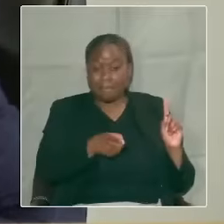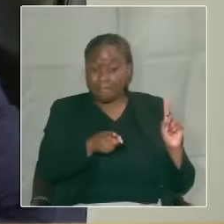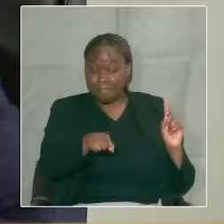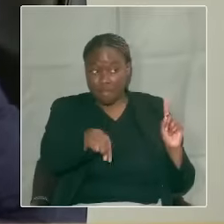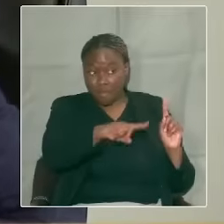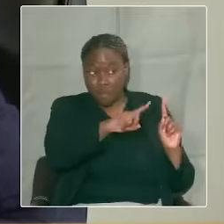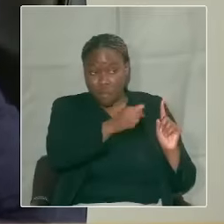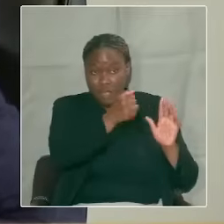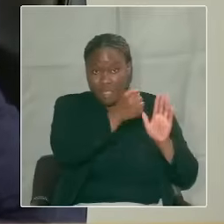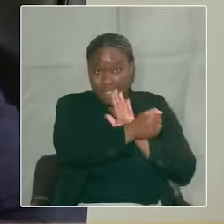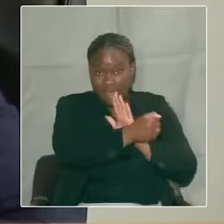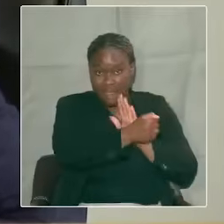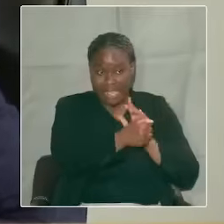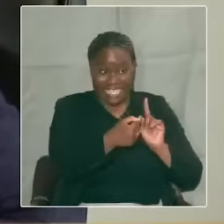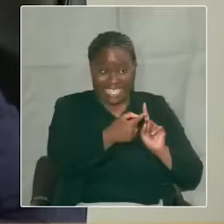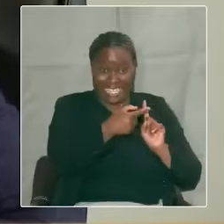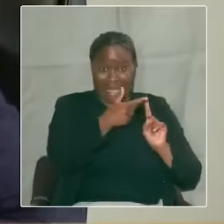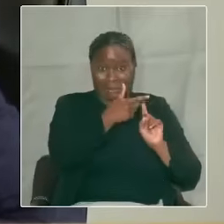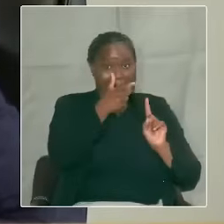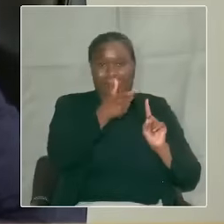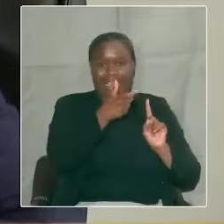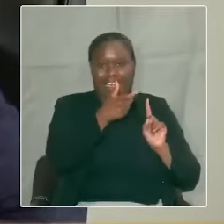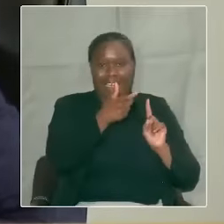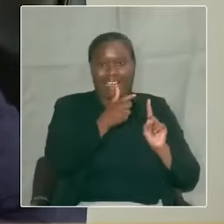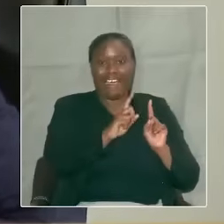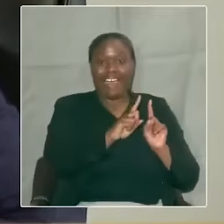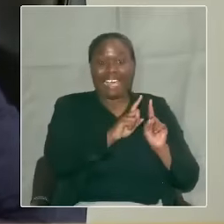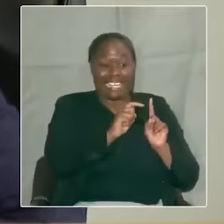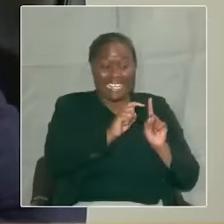killed, and they